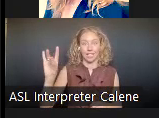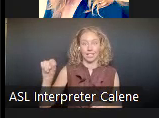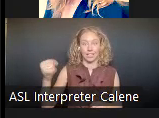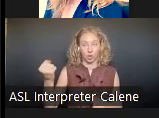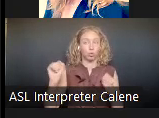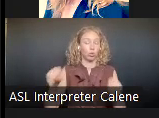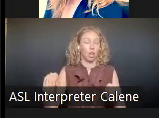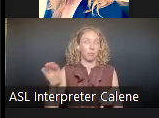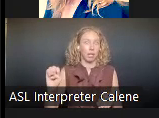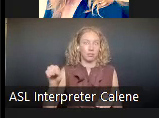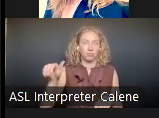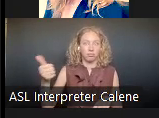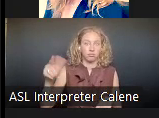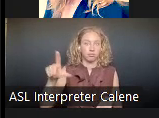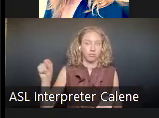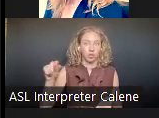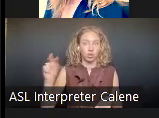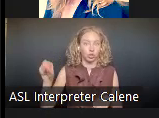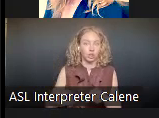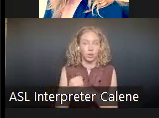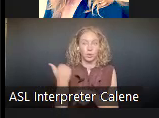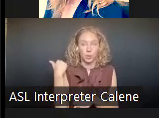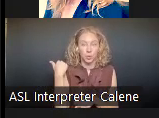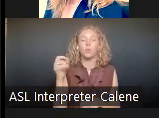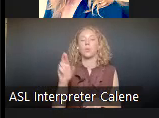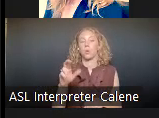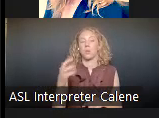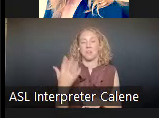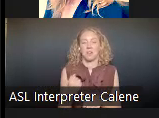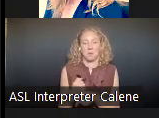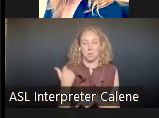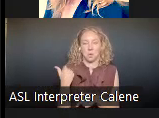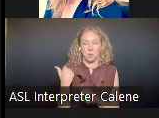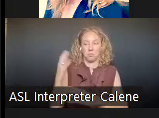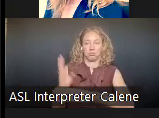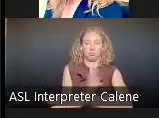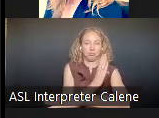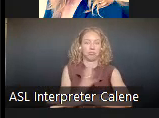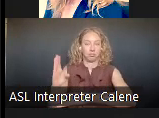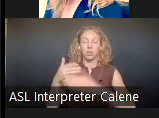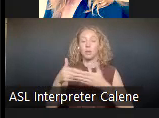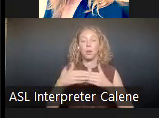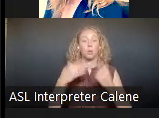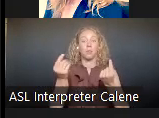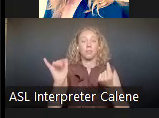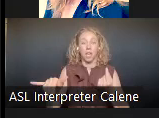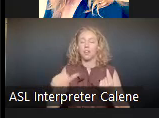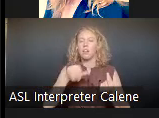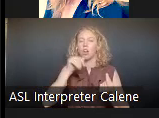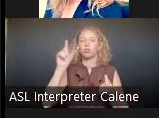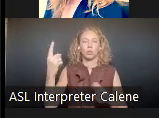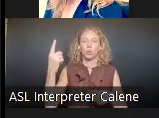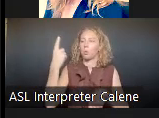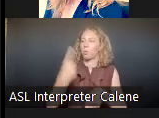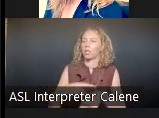decades old or it could be, 5 years old. But whatever it is not a one-time event. We